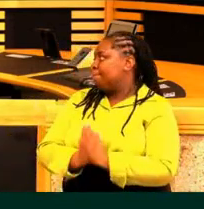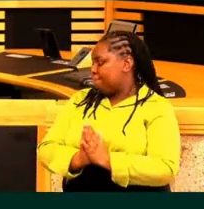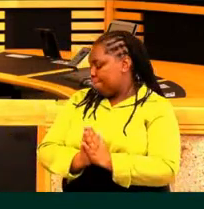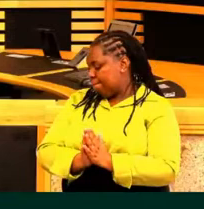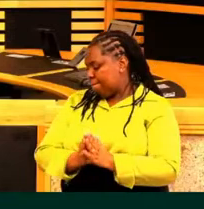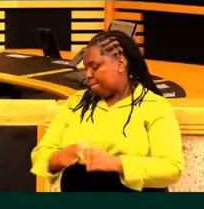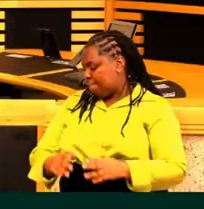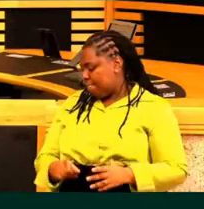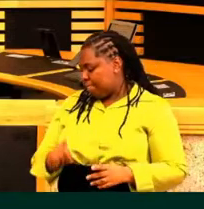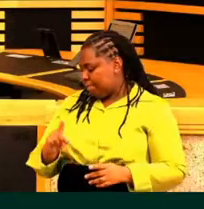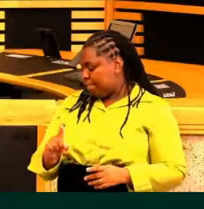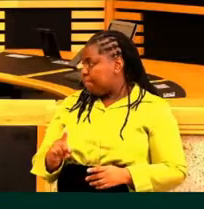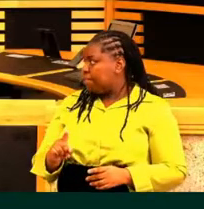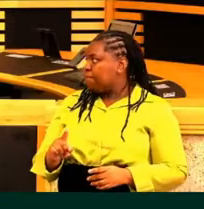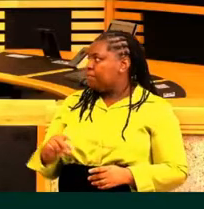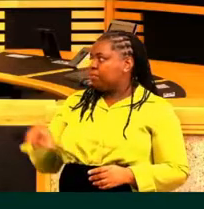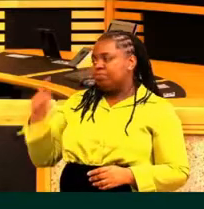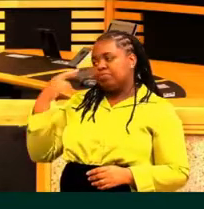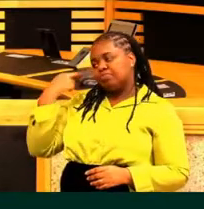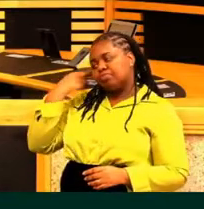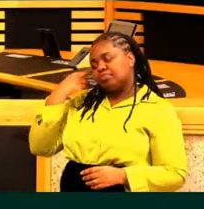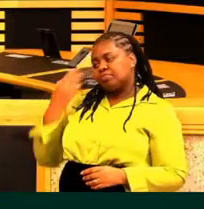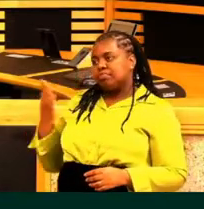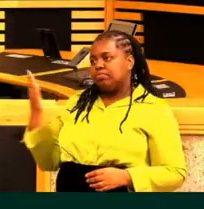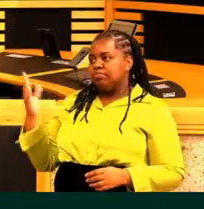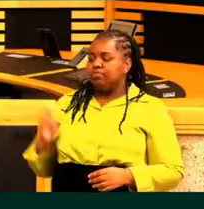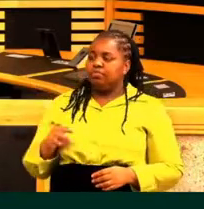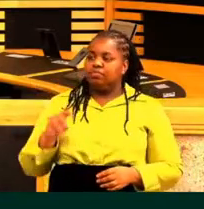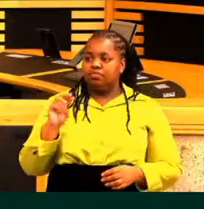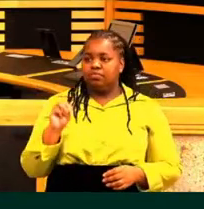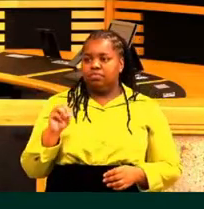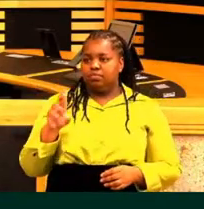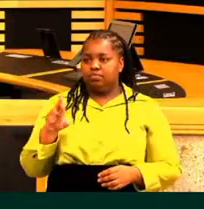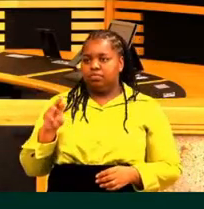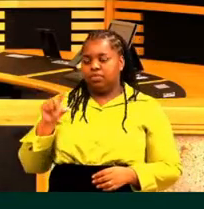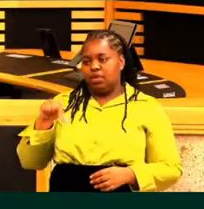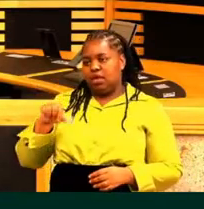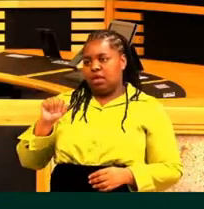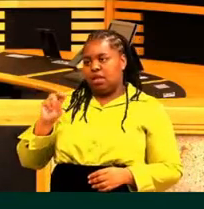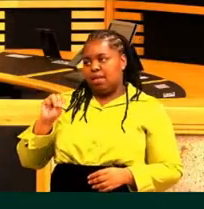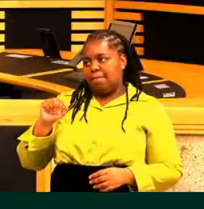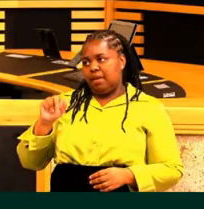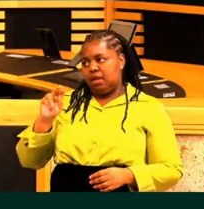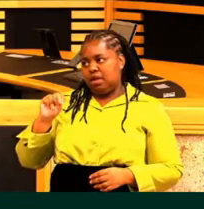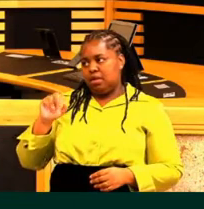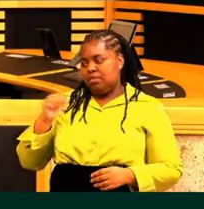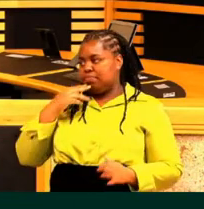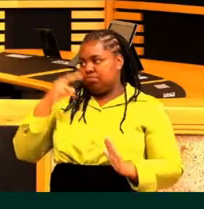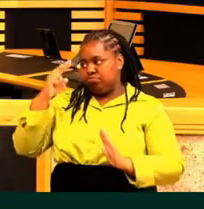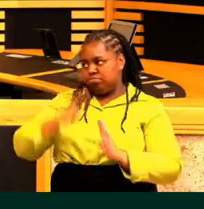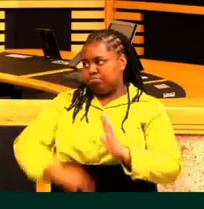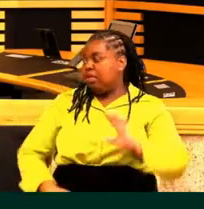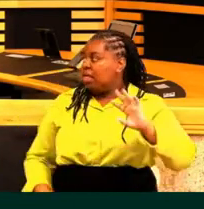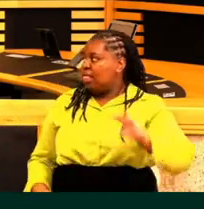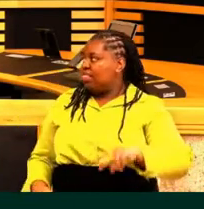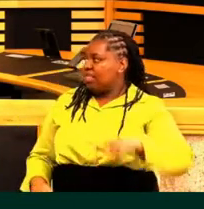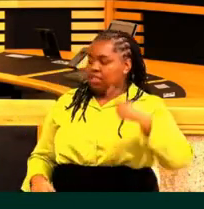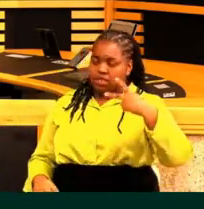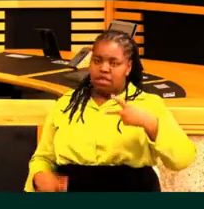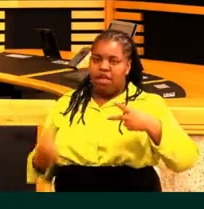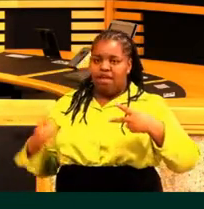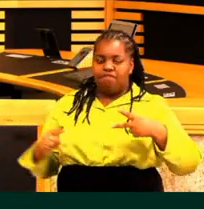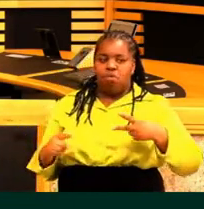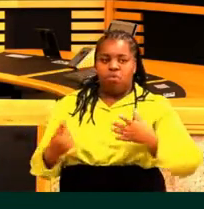the secretary of the legislature Mr Kaman Smith to read the second subject matter for